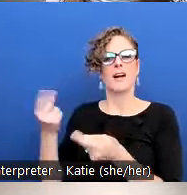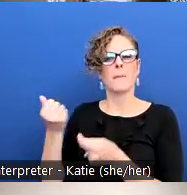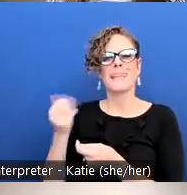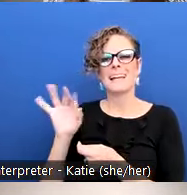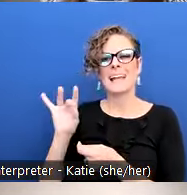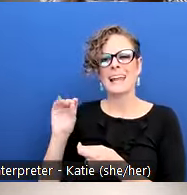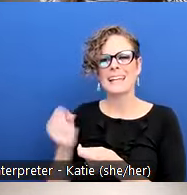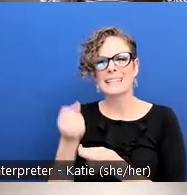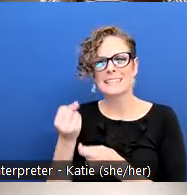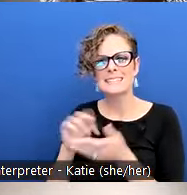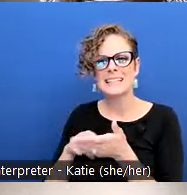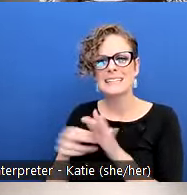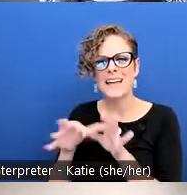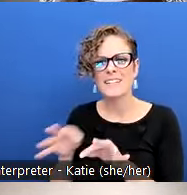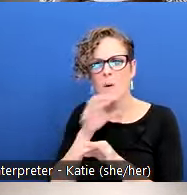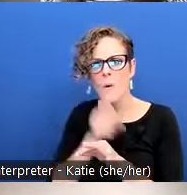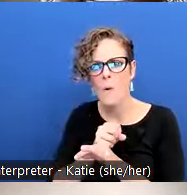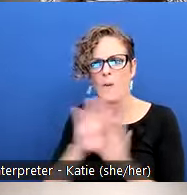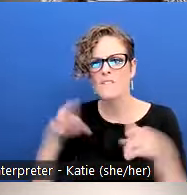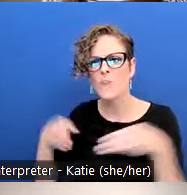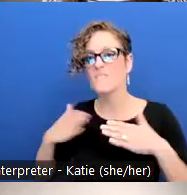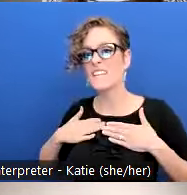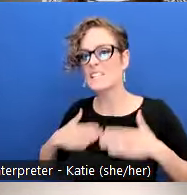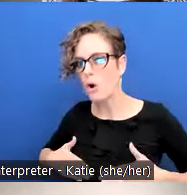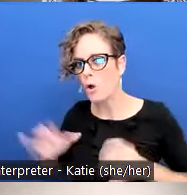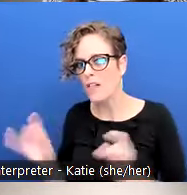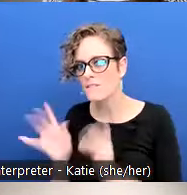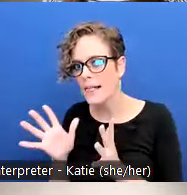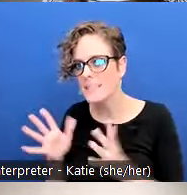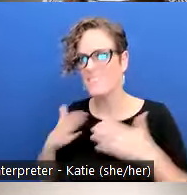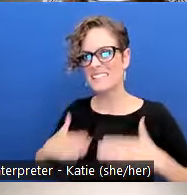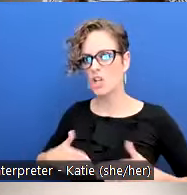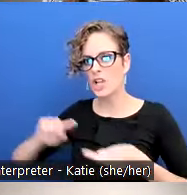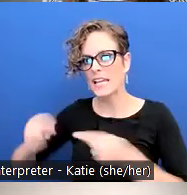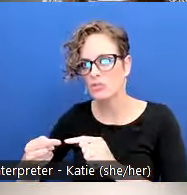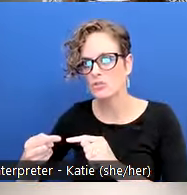on physical violence and physical injuries, and talked about